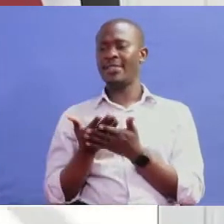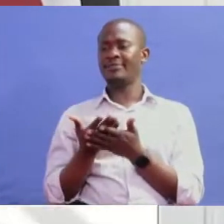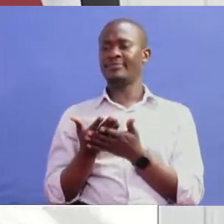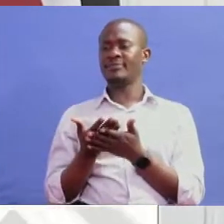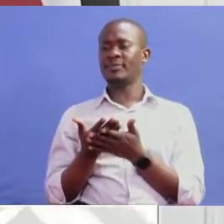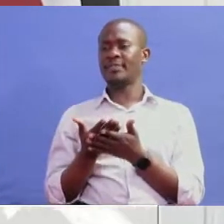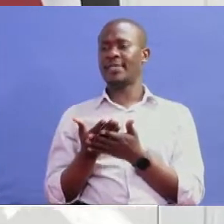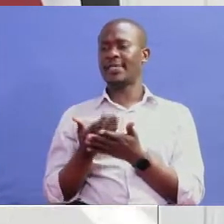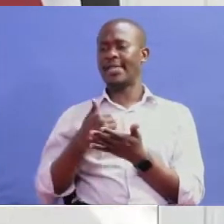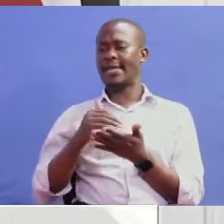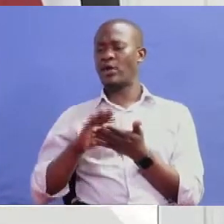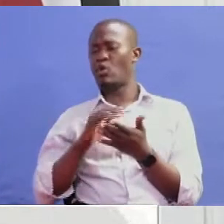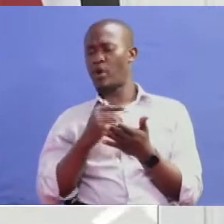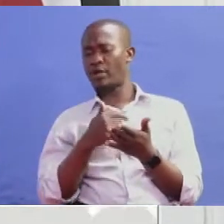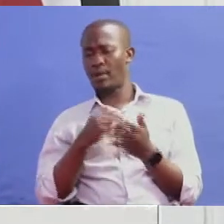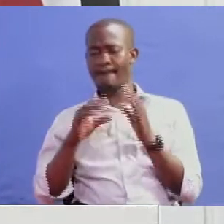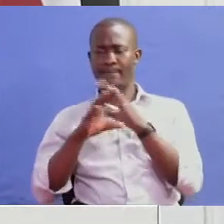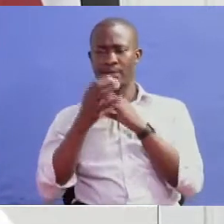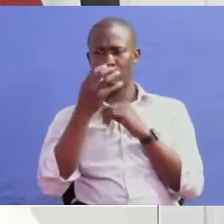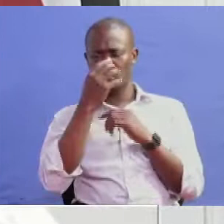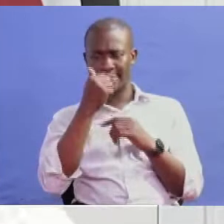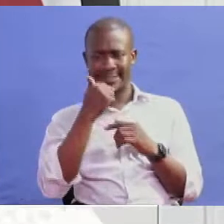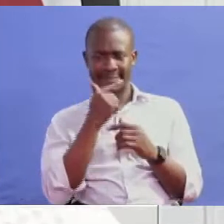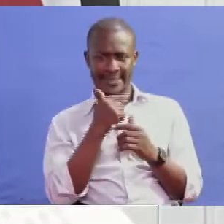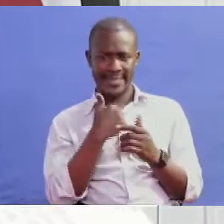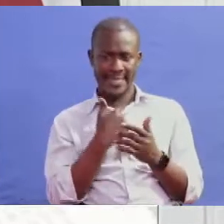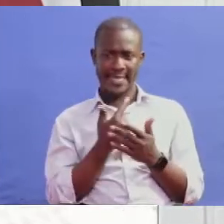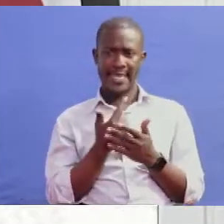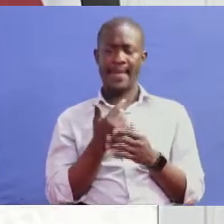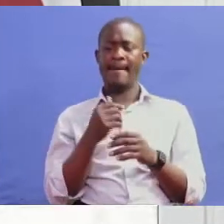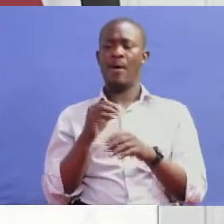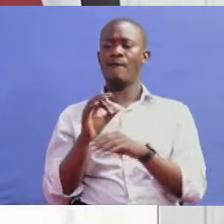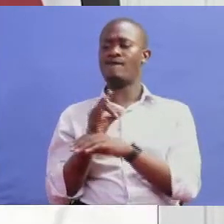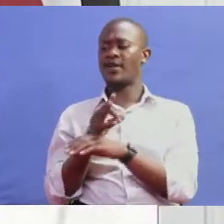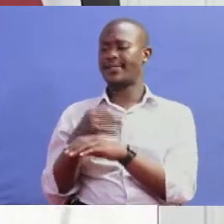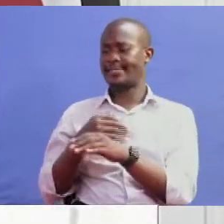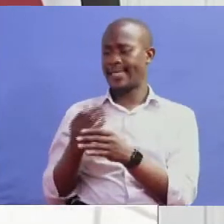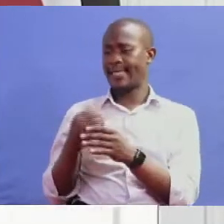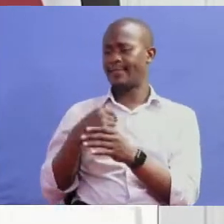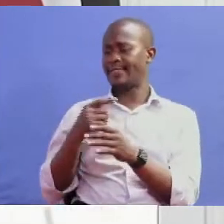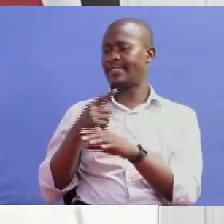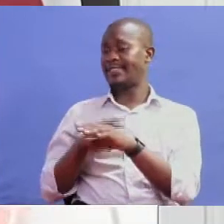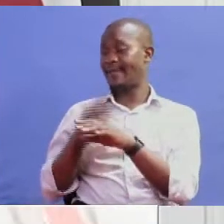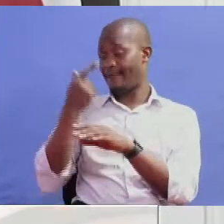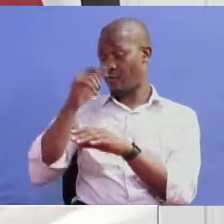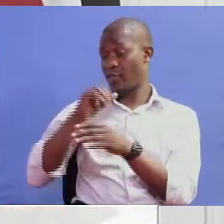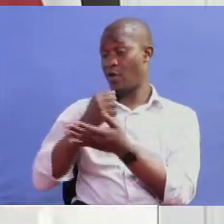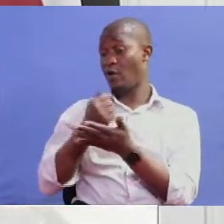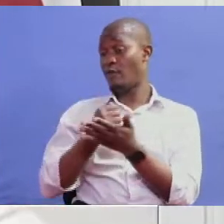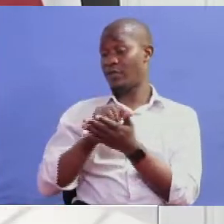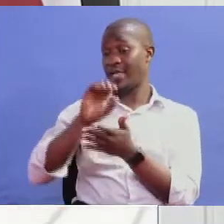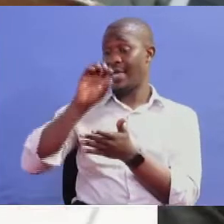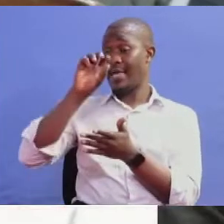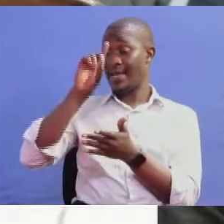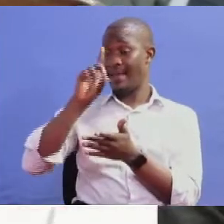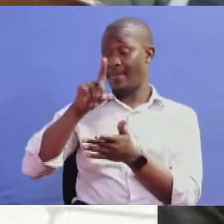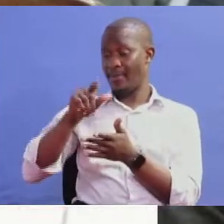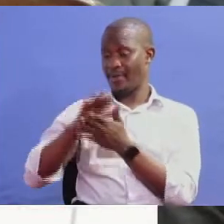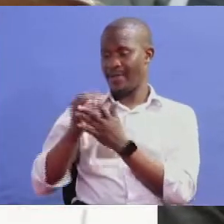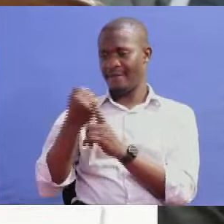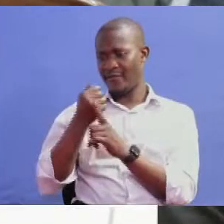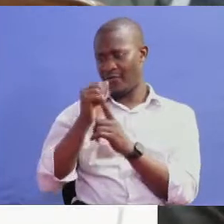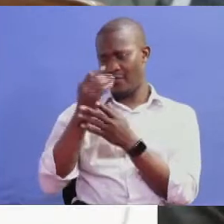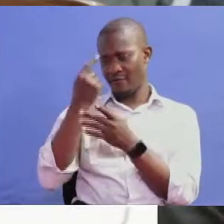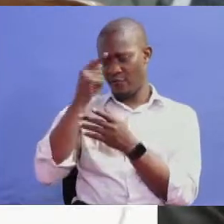General, and according to President William Ruto, who presided over the event, it is time for the office of the DPP to act in the fight against